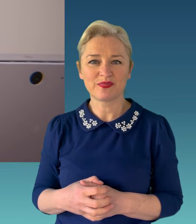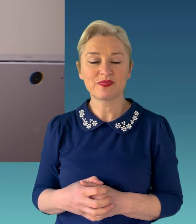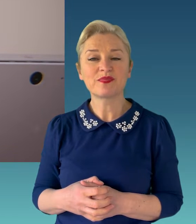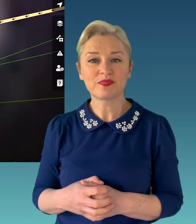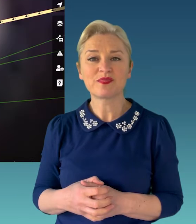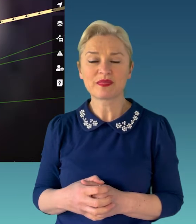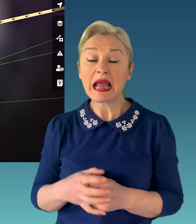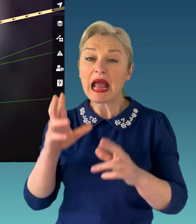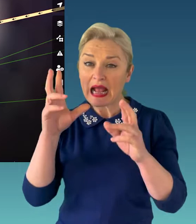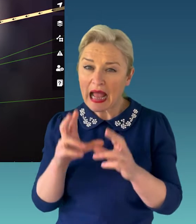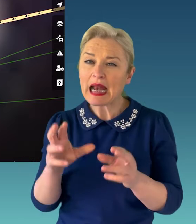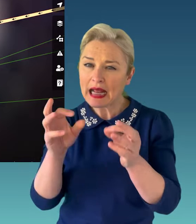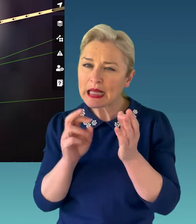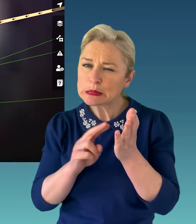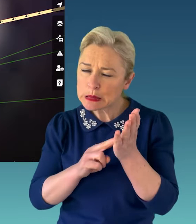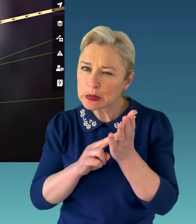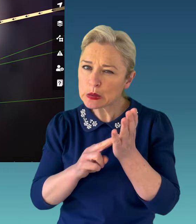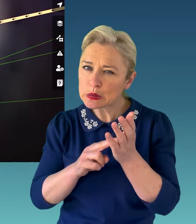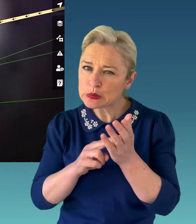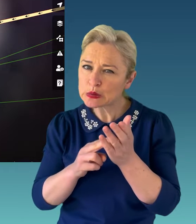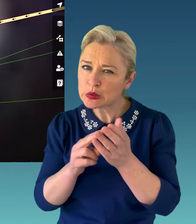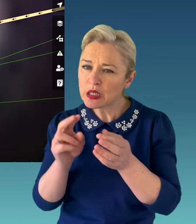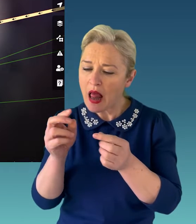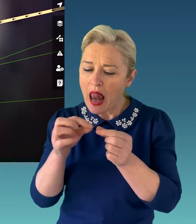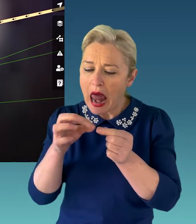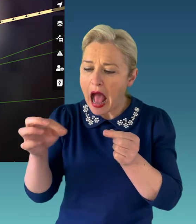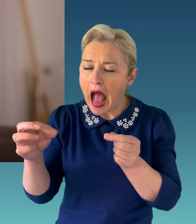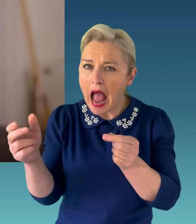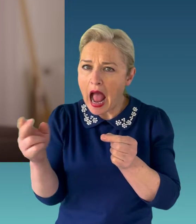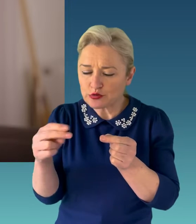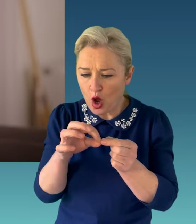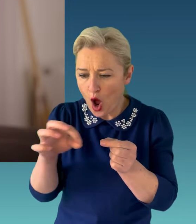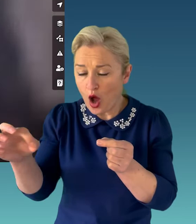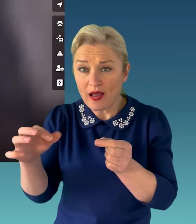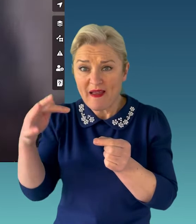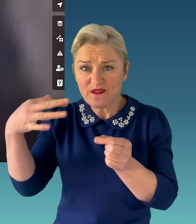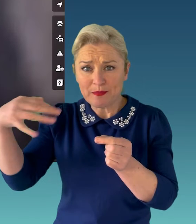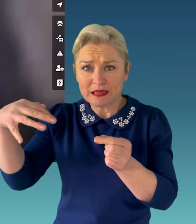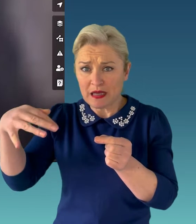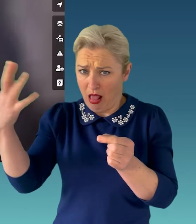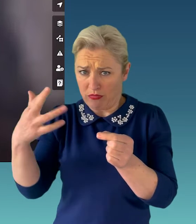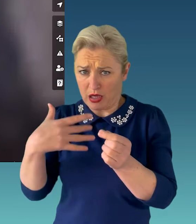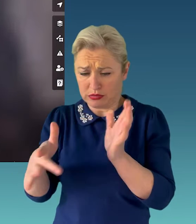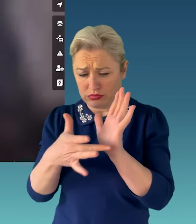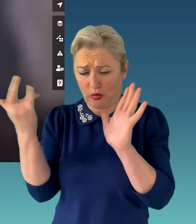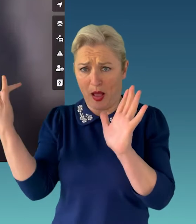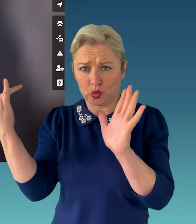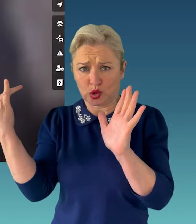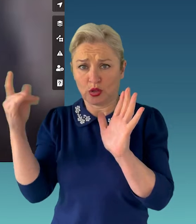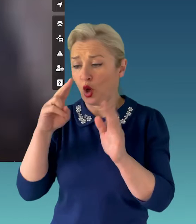It can take a bit of time to get used to drawing these lines, but if you make a mistake, don't worry, you can just undo it.